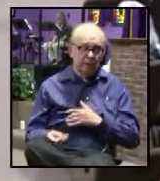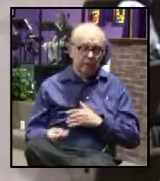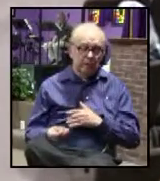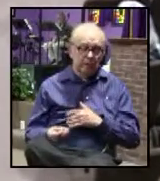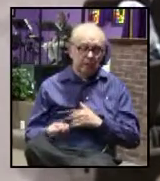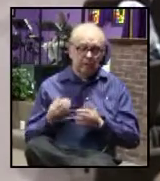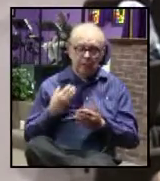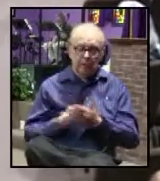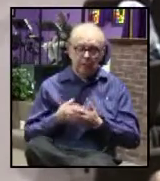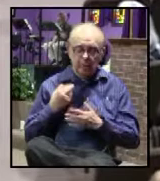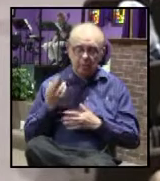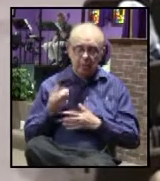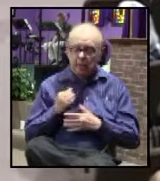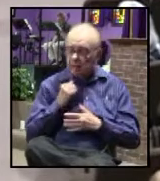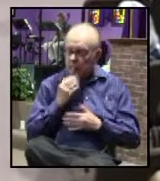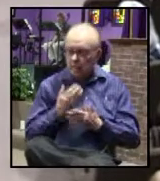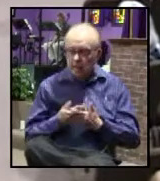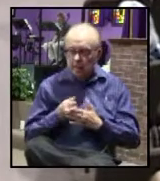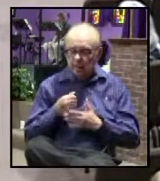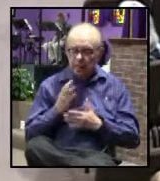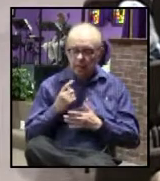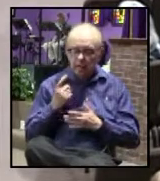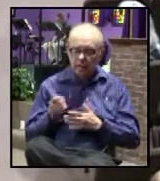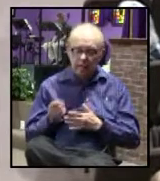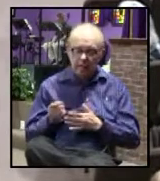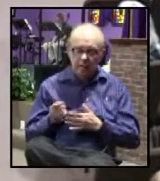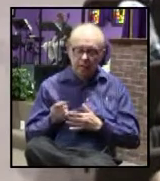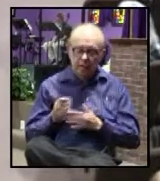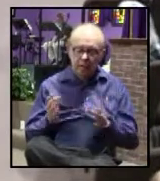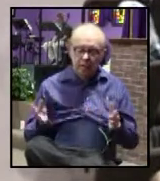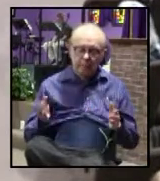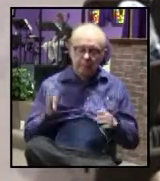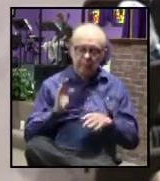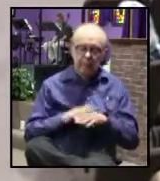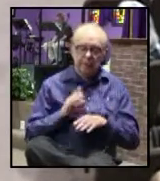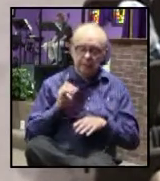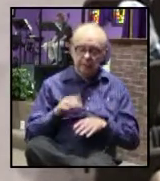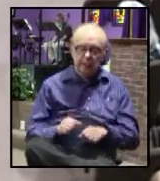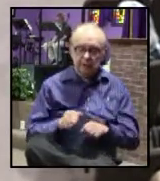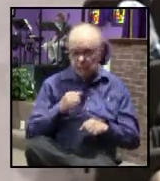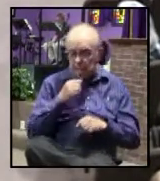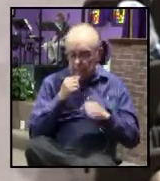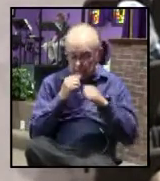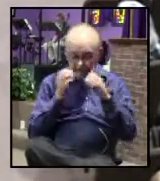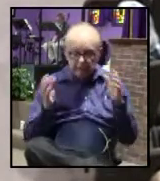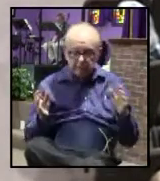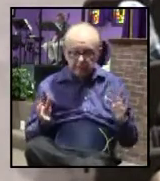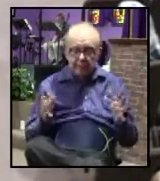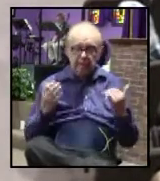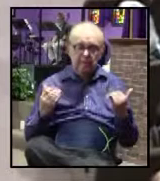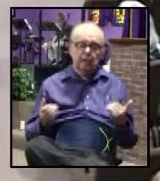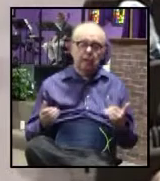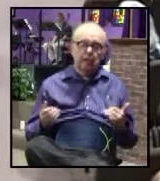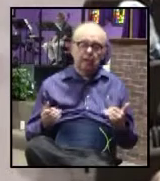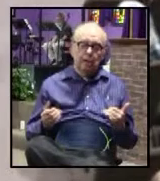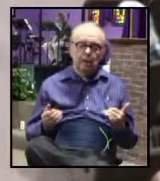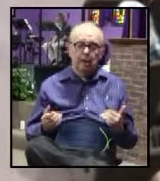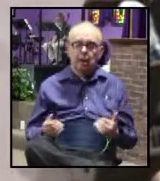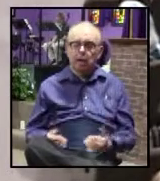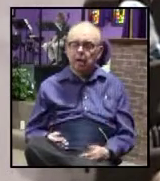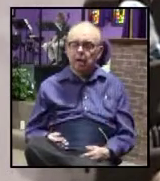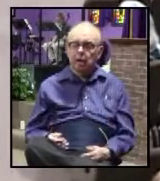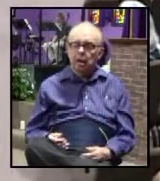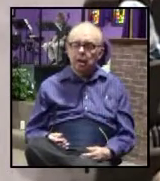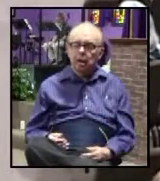for a good reason, too. They weren't any good. God's dream for you is much bigger than you could ever imagine. So today,